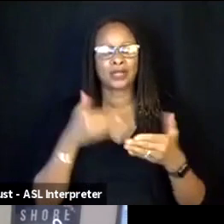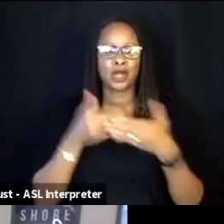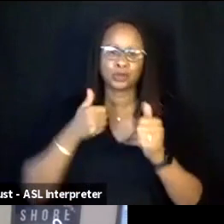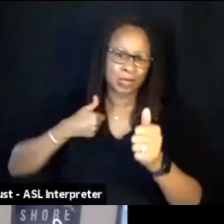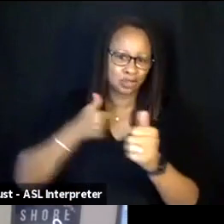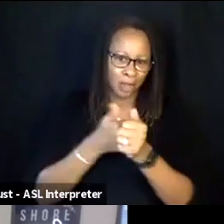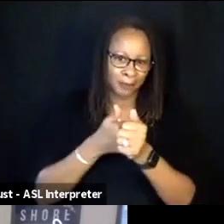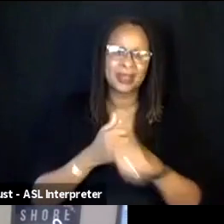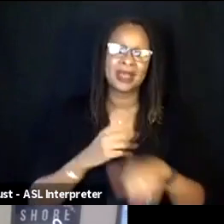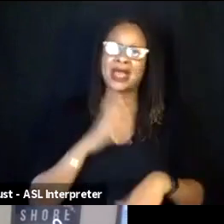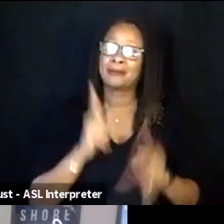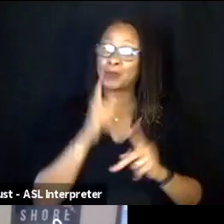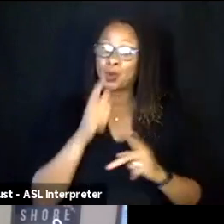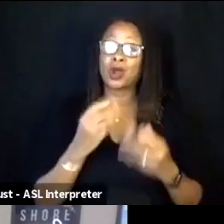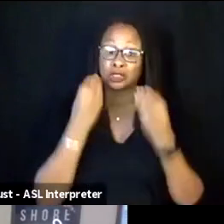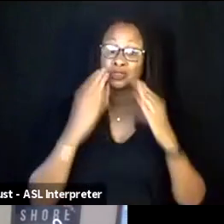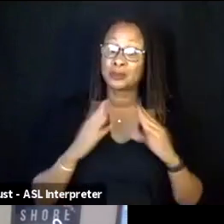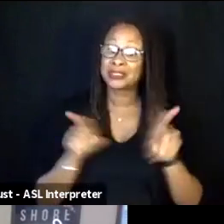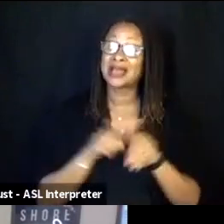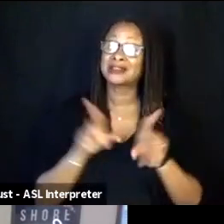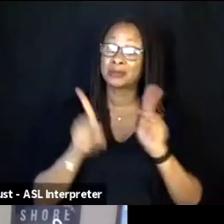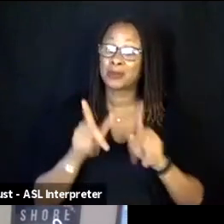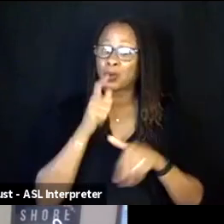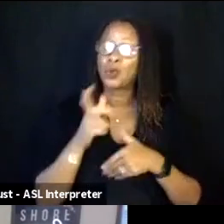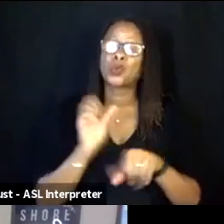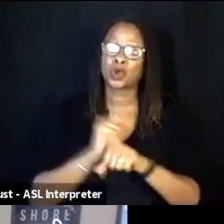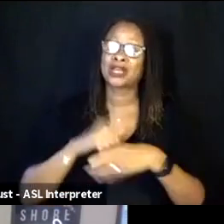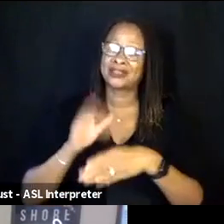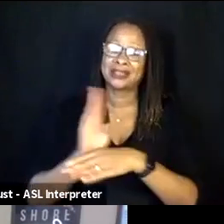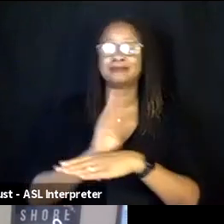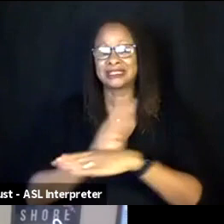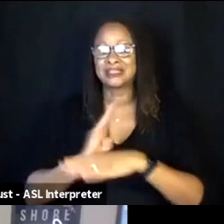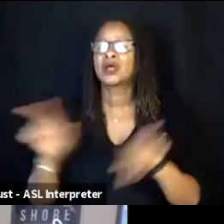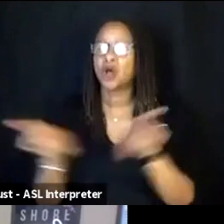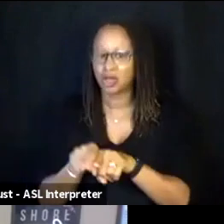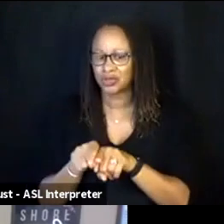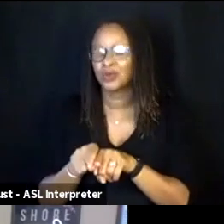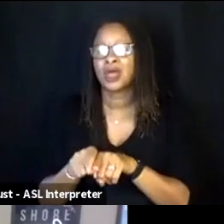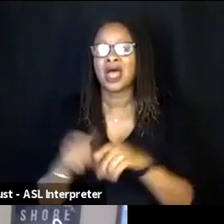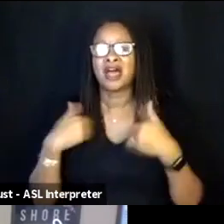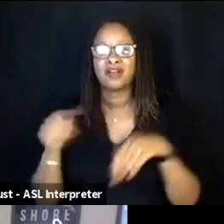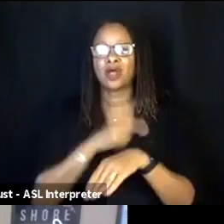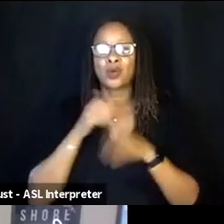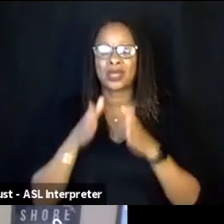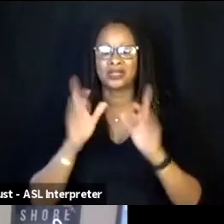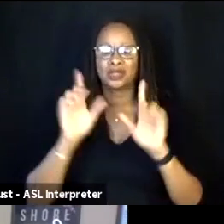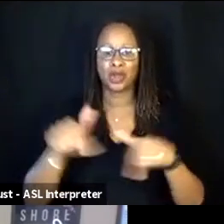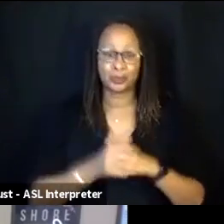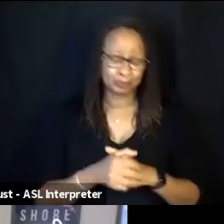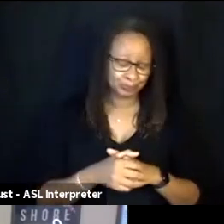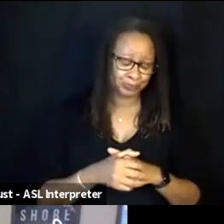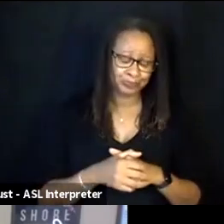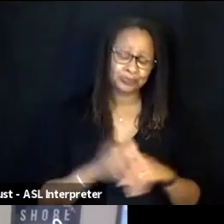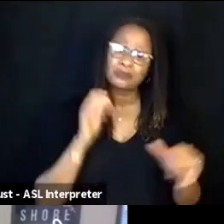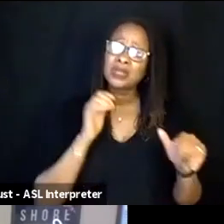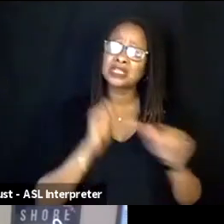and people who are consumers as well as people who work in the industry have a little ways to go as well. Still talking about the industry,